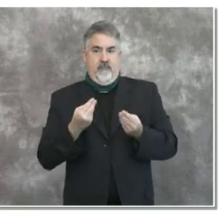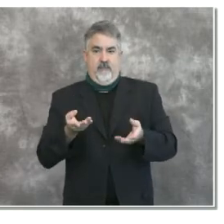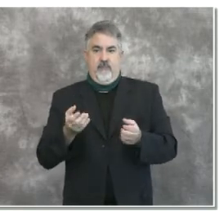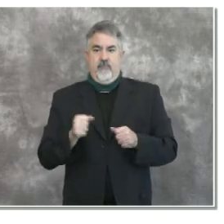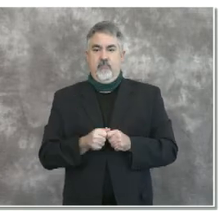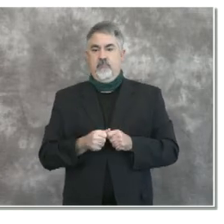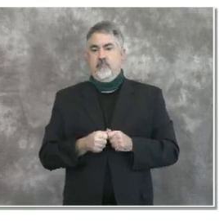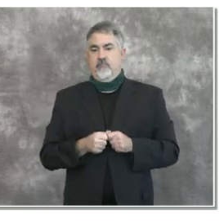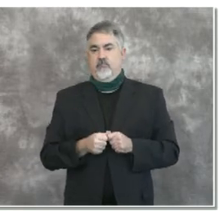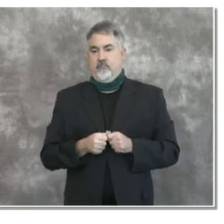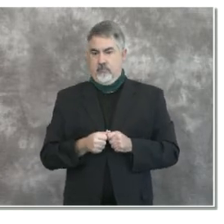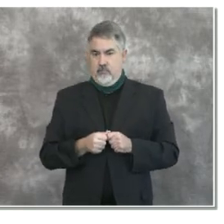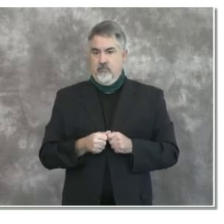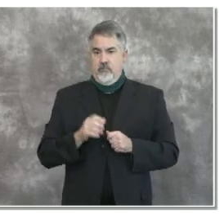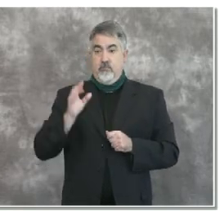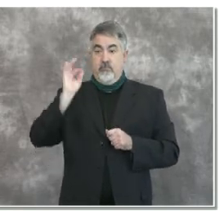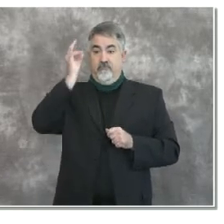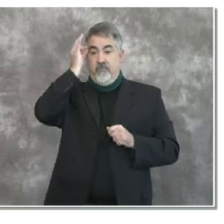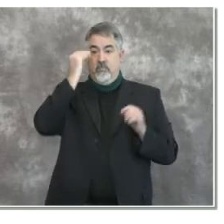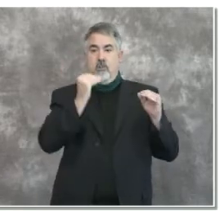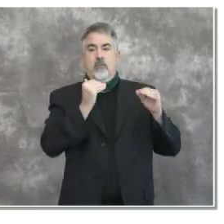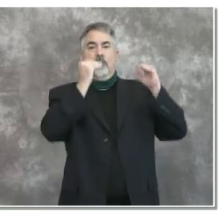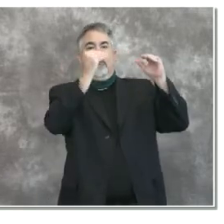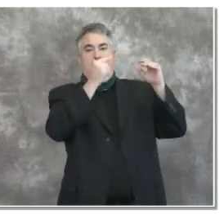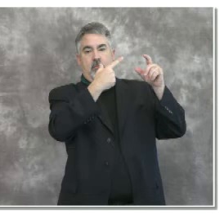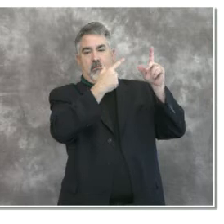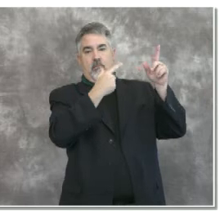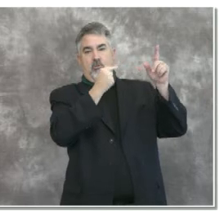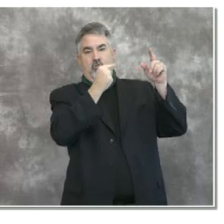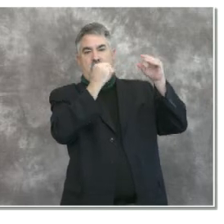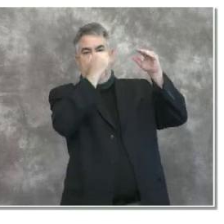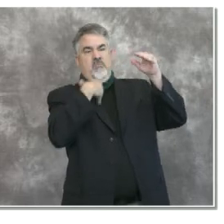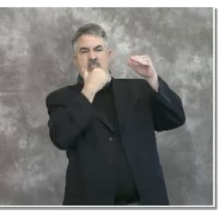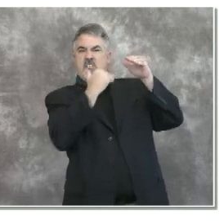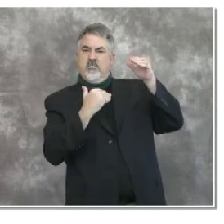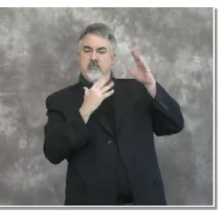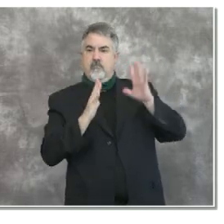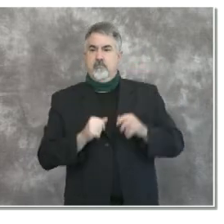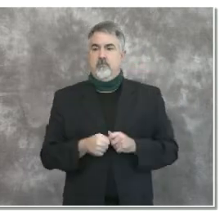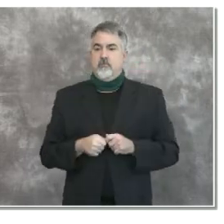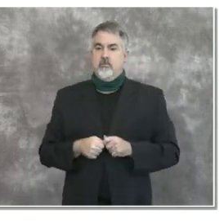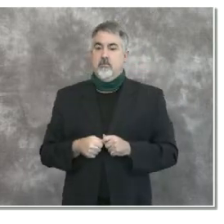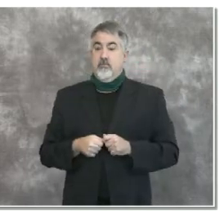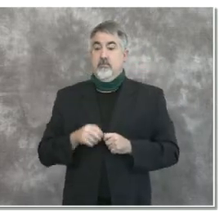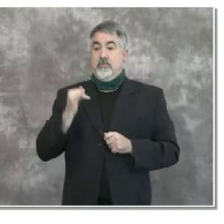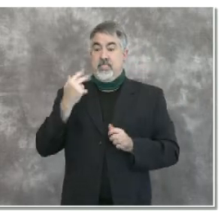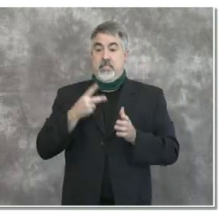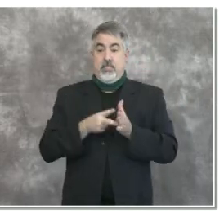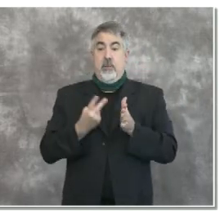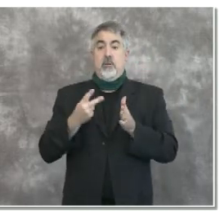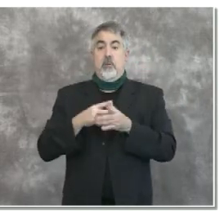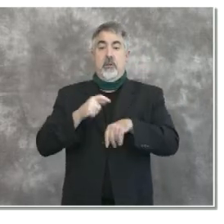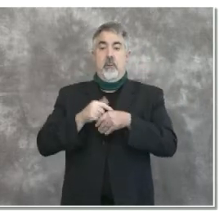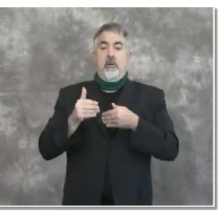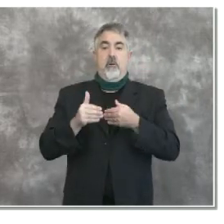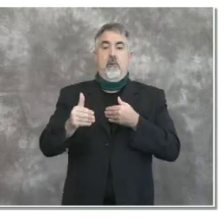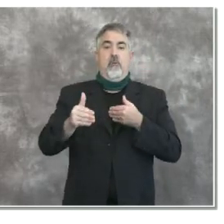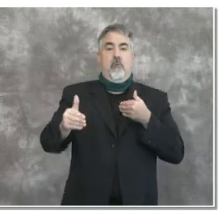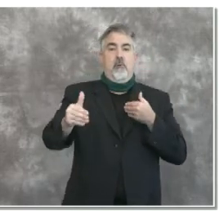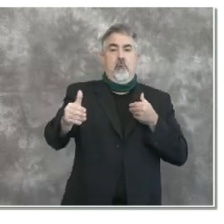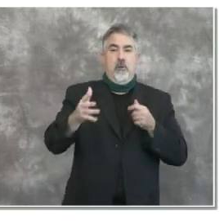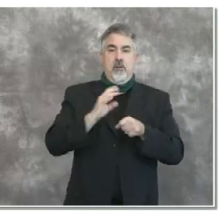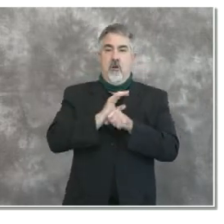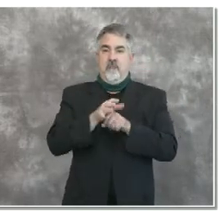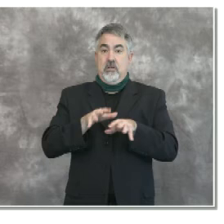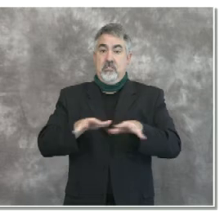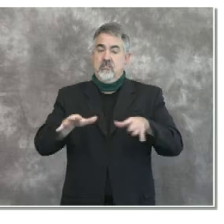federal resources. Final chart here today reflects our doubling rates, which you can see the doubling rates for positives at 18.